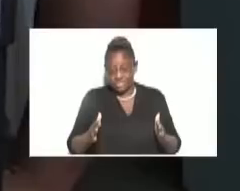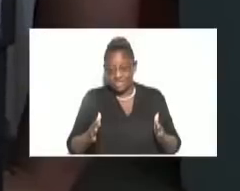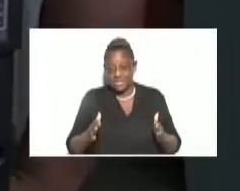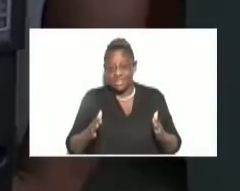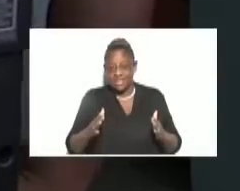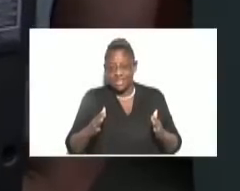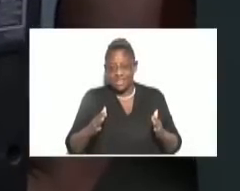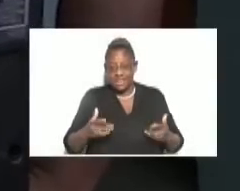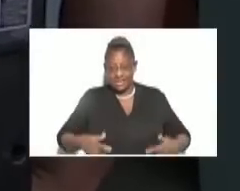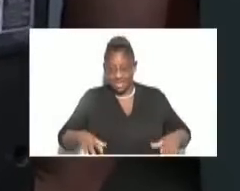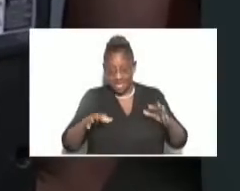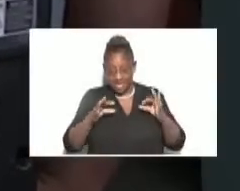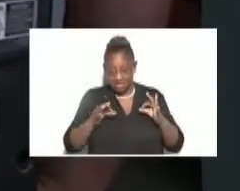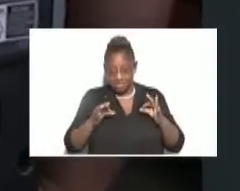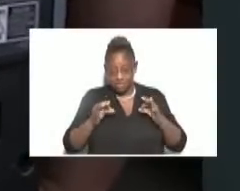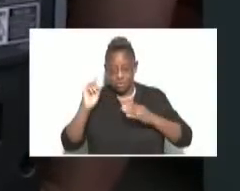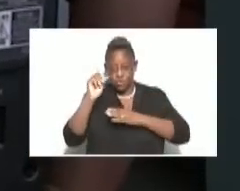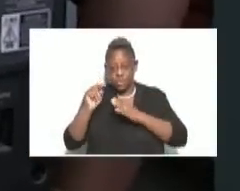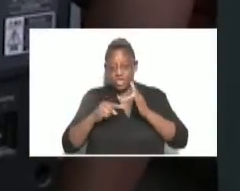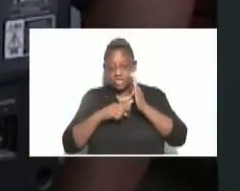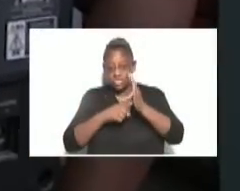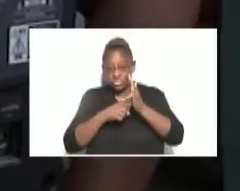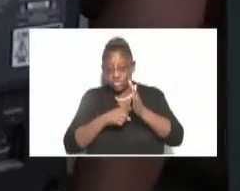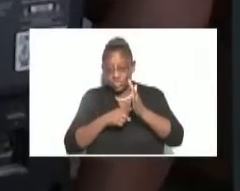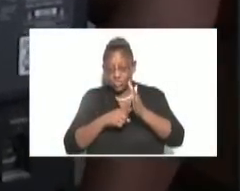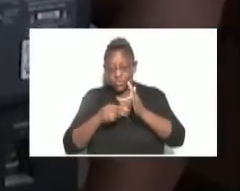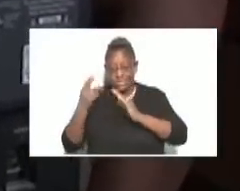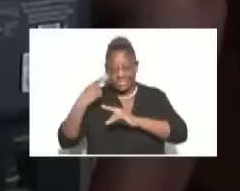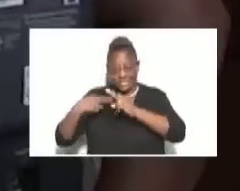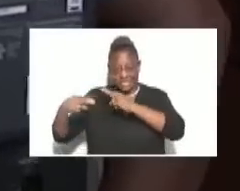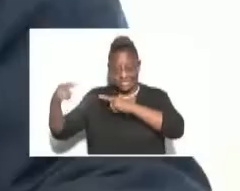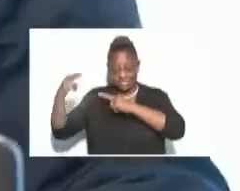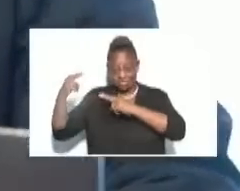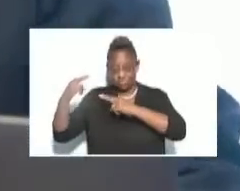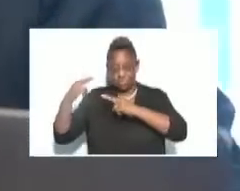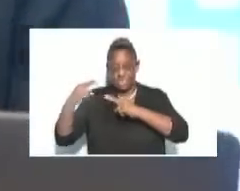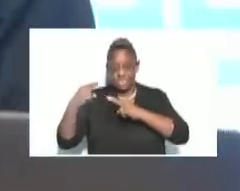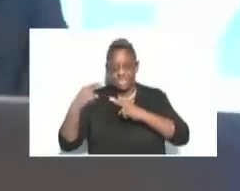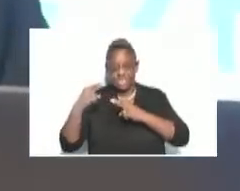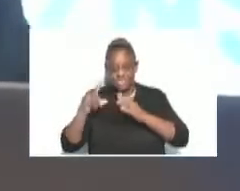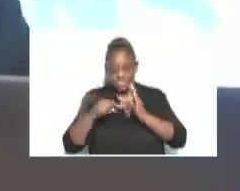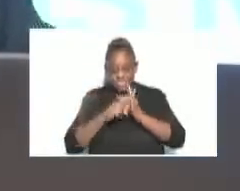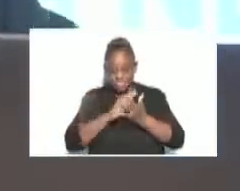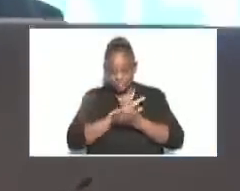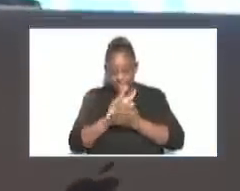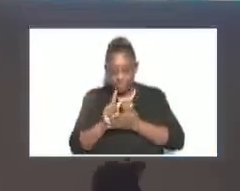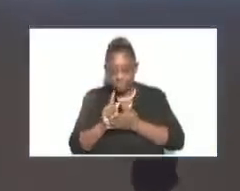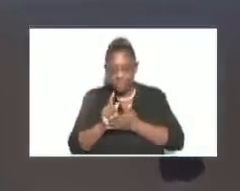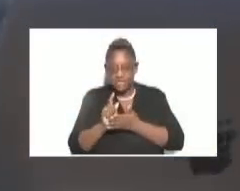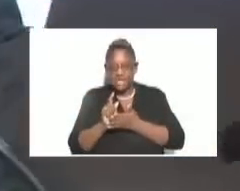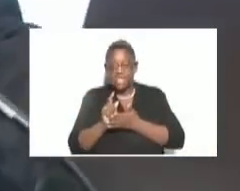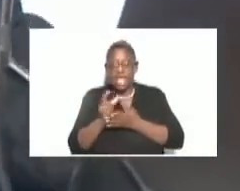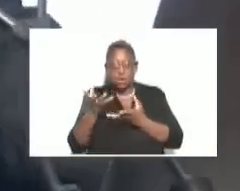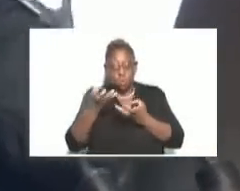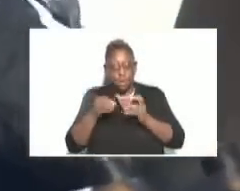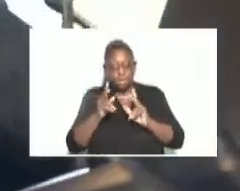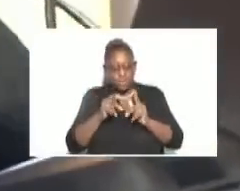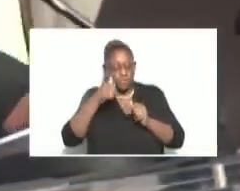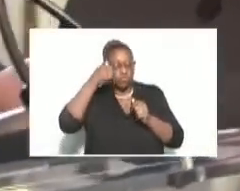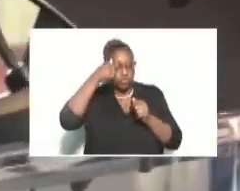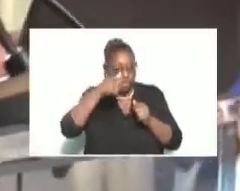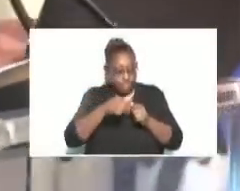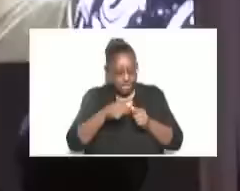can expect a number of activities to commemorate television's historic launch this week. Watson hoping his mark is memorable on the